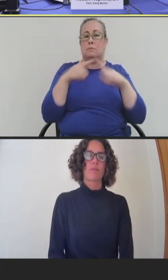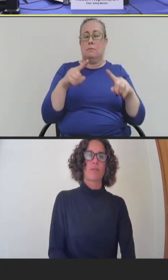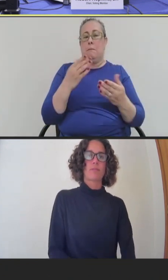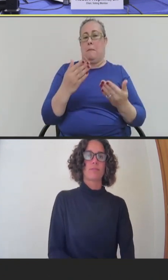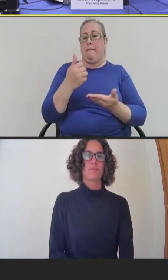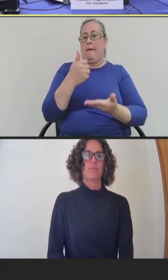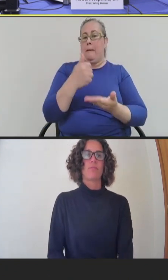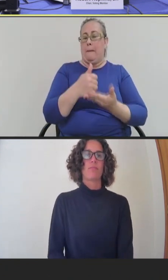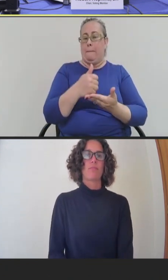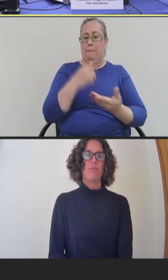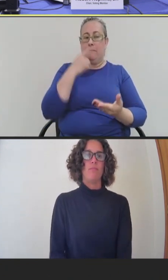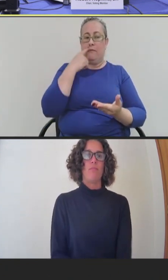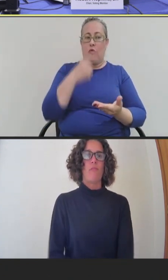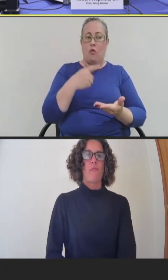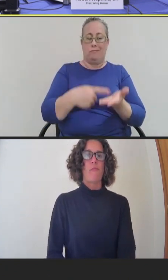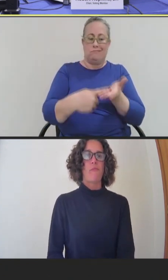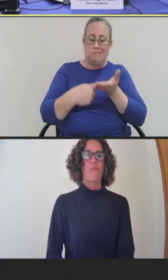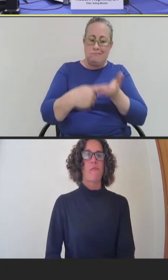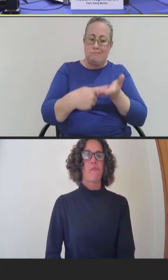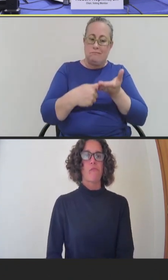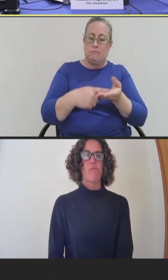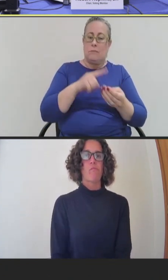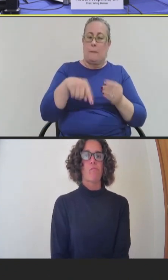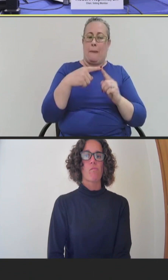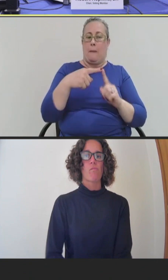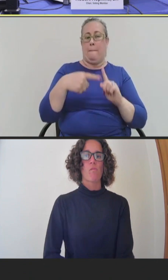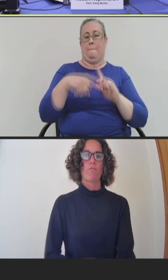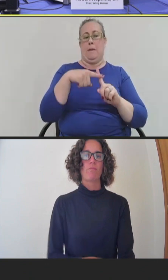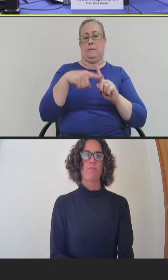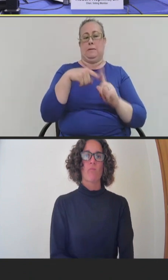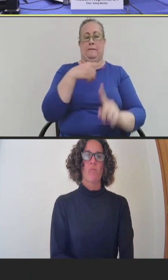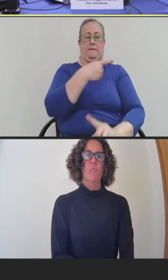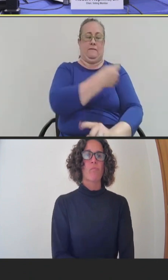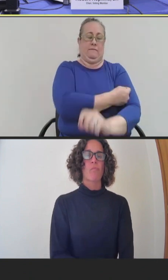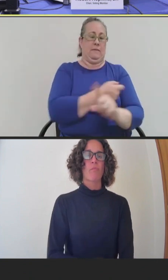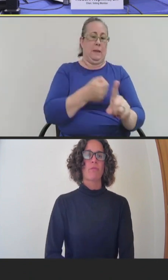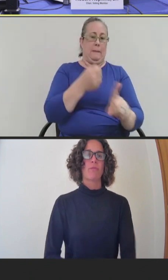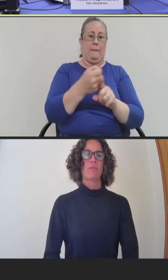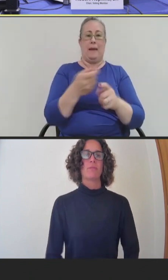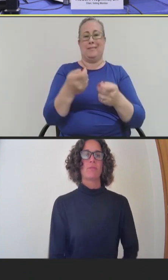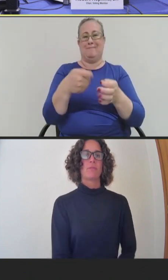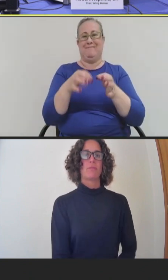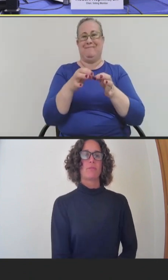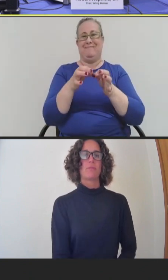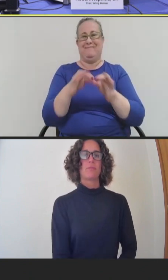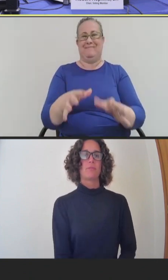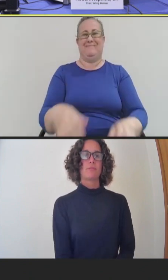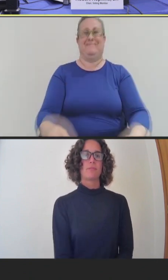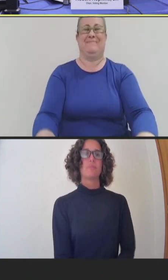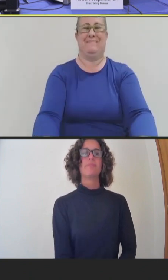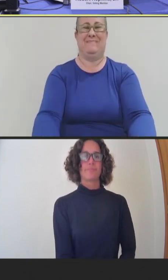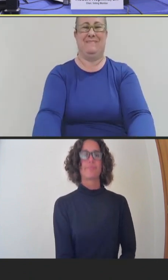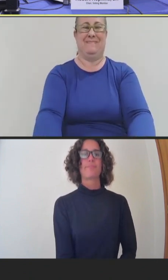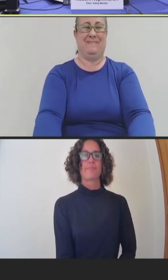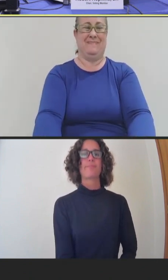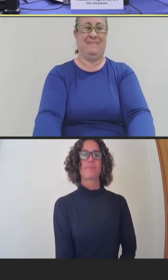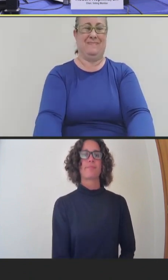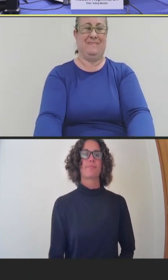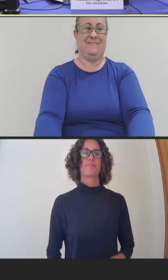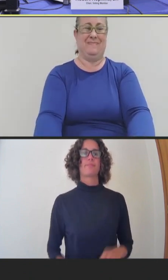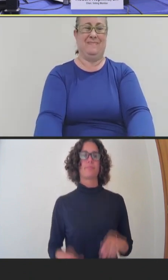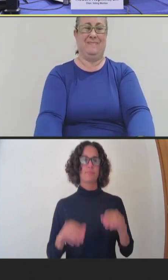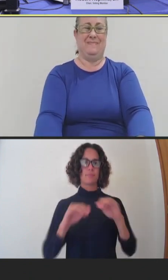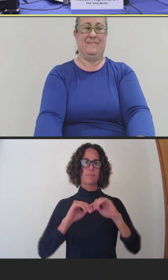to talk forward about the positive side of vaccine impact. We've clearly got to rebuild provider